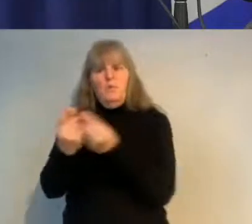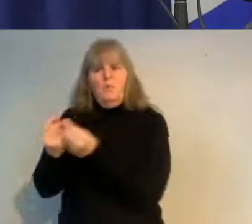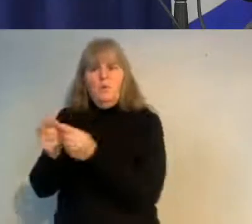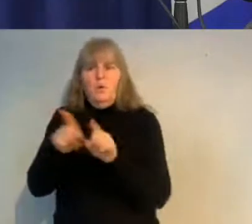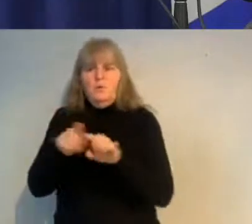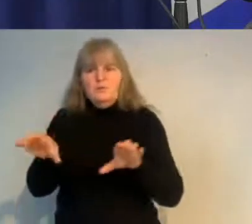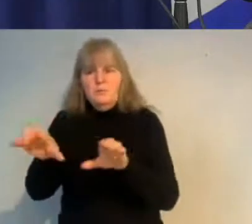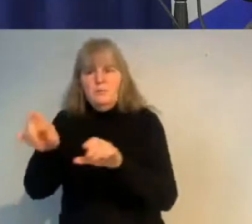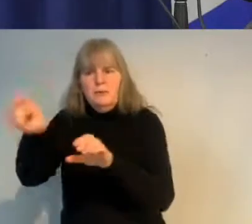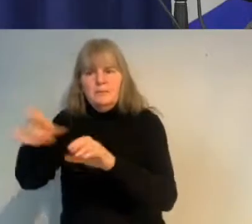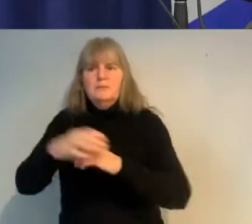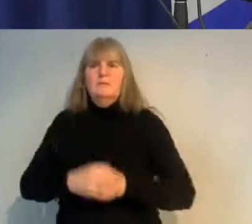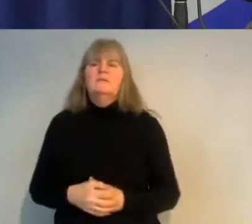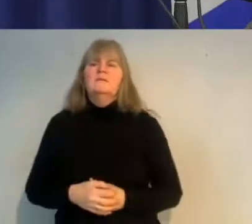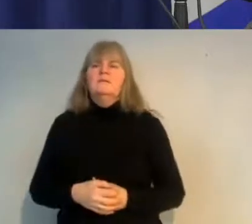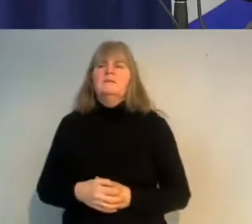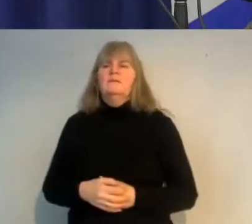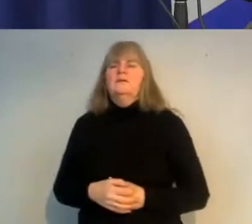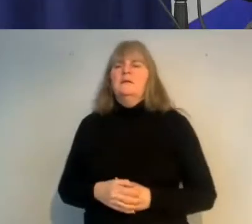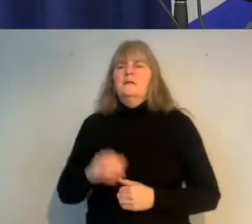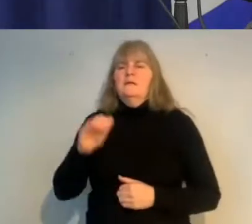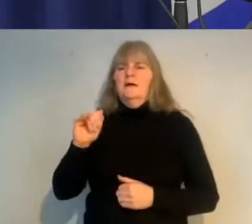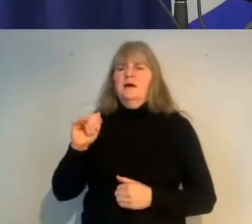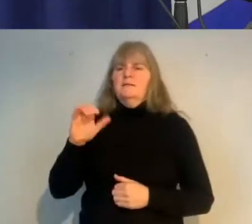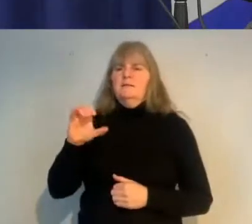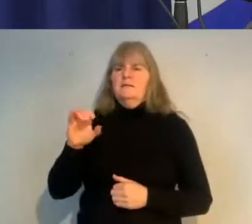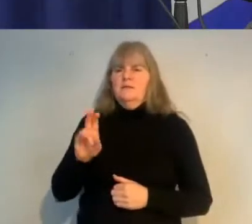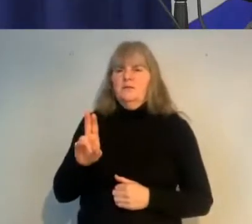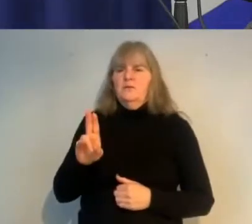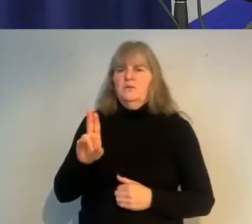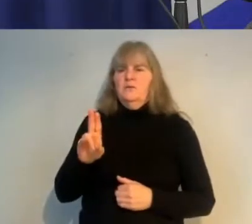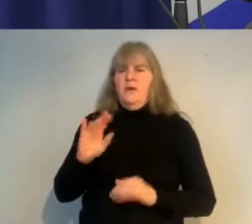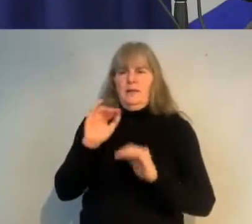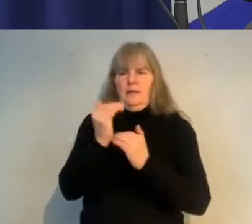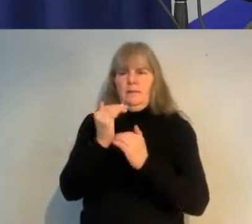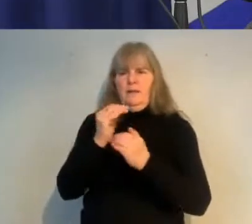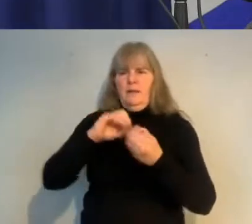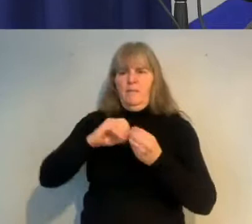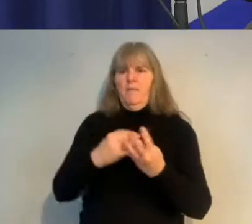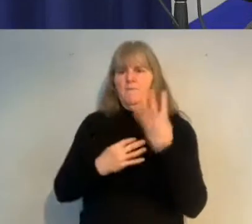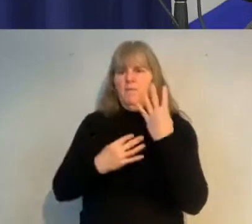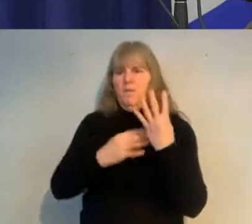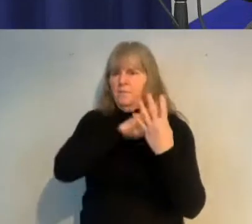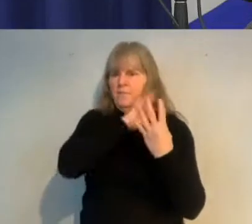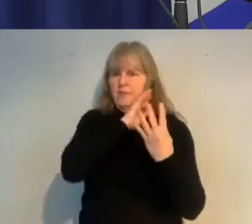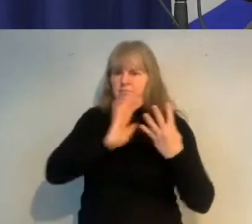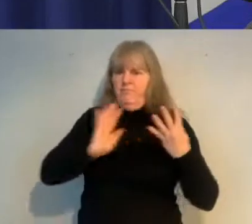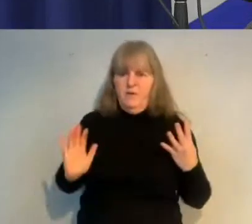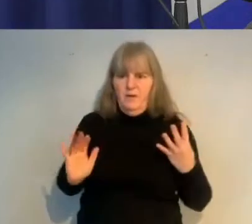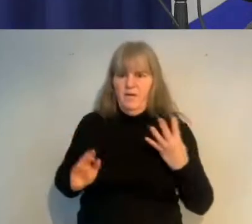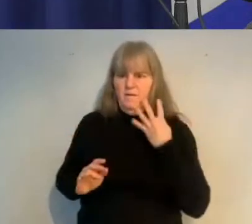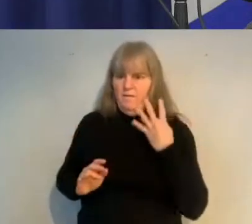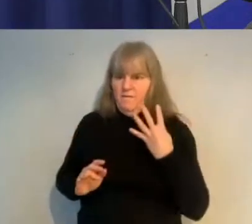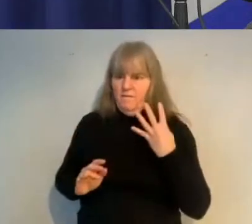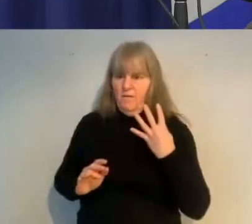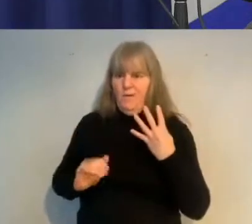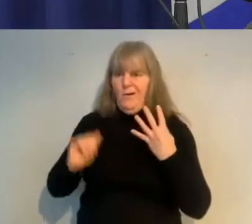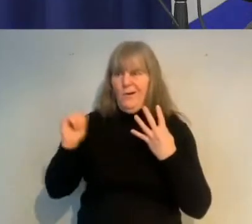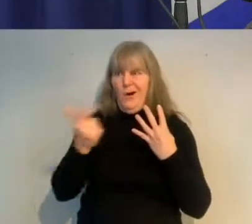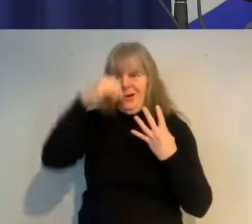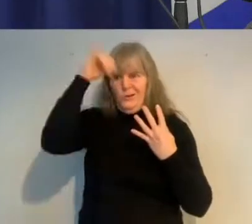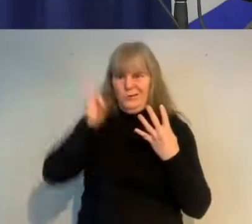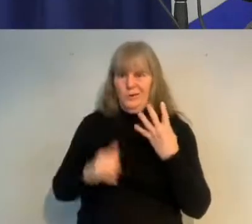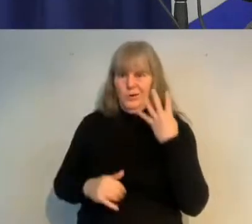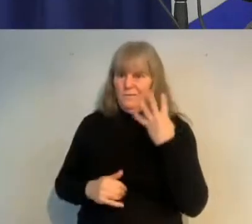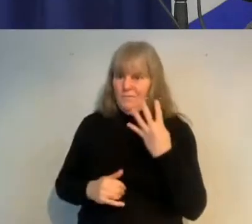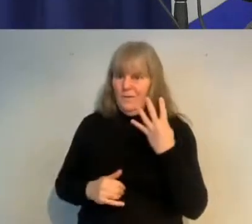Our intensive care system in Yukon is very limited. There's 4 ICU beds in Whitehorse, and these are the only beds in the territory, so we don't have a